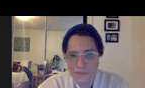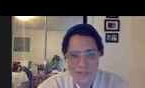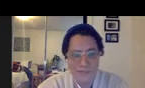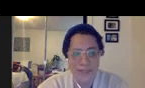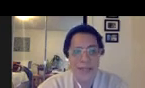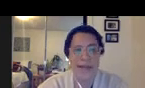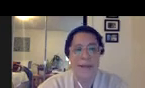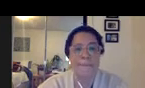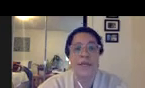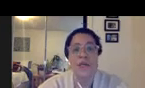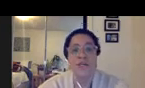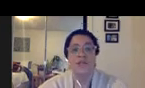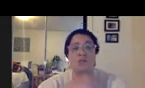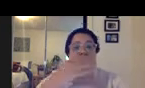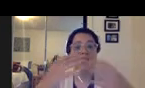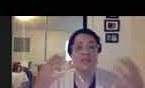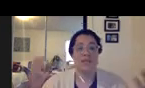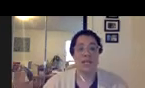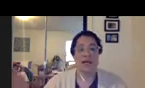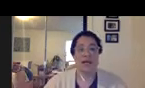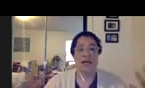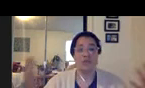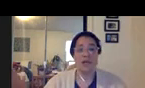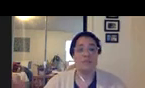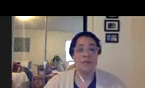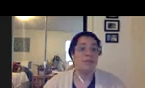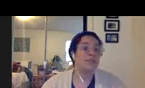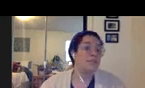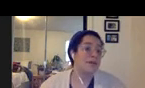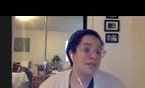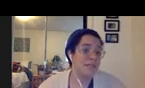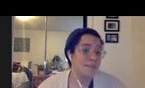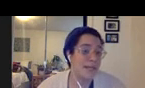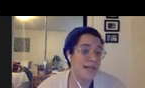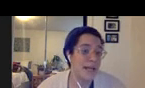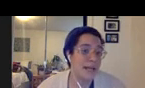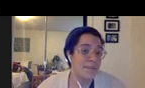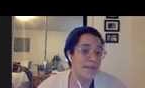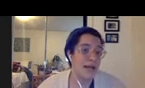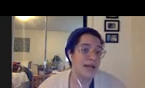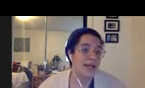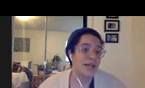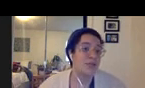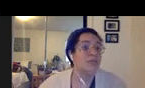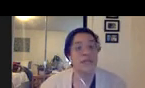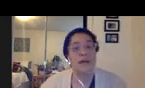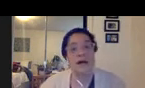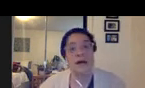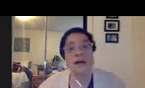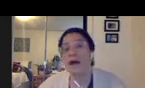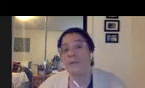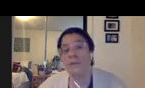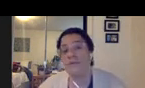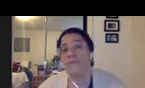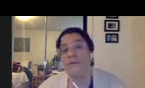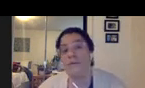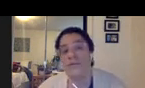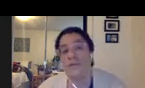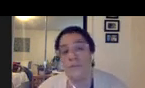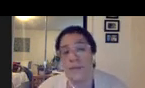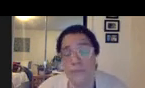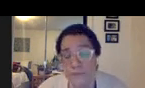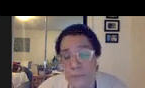feedback form, something like that. So the 12 people did participate, including a couple